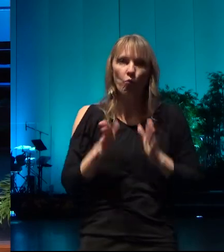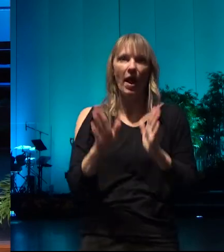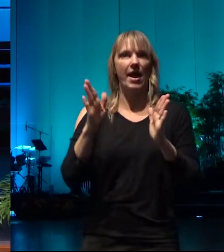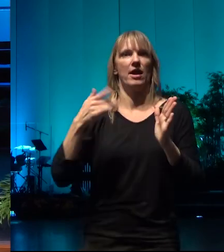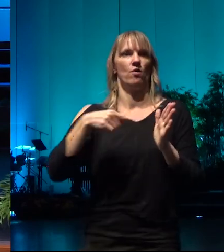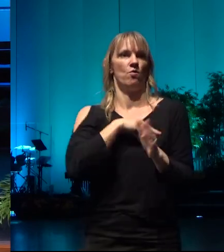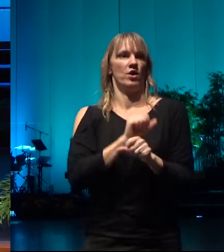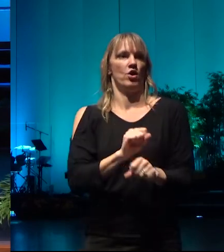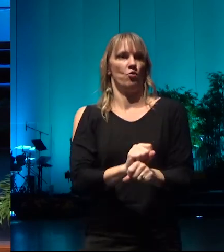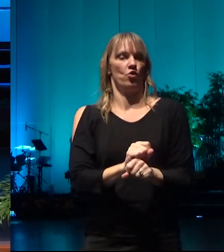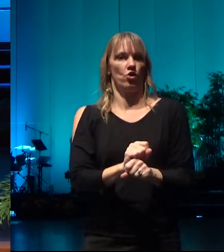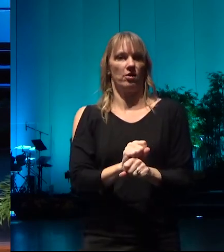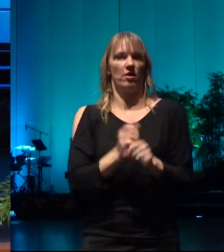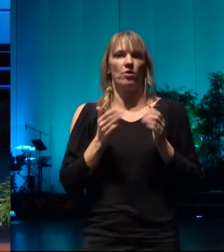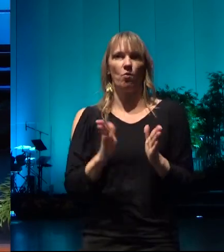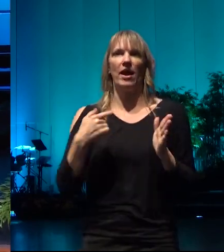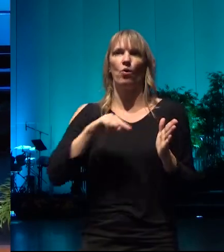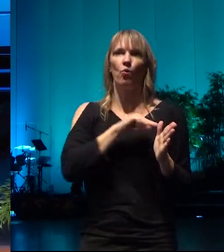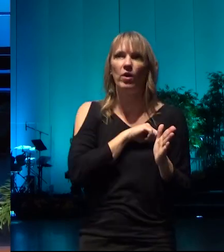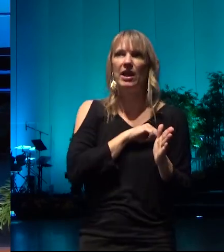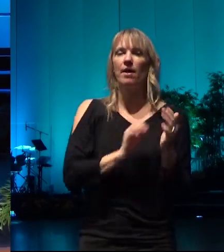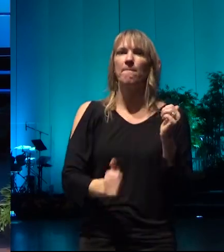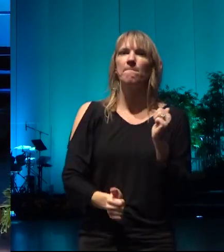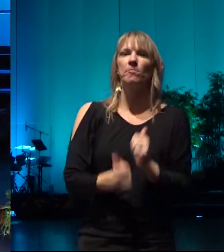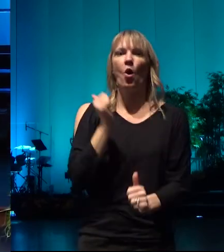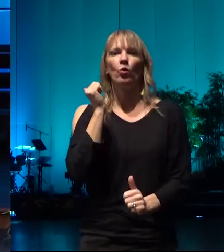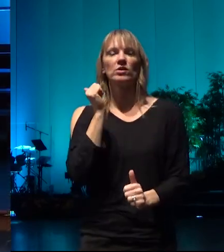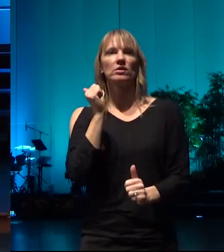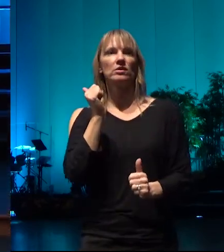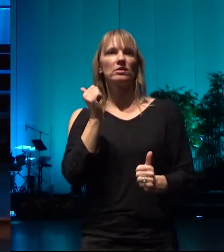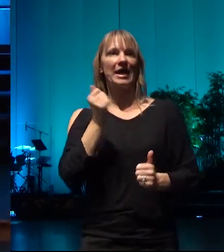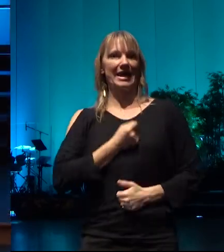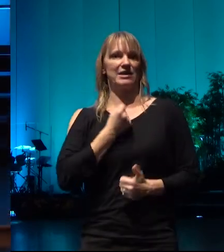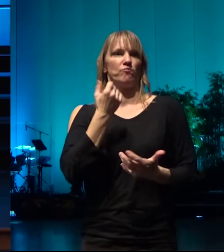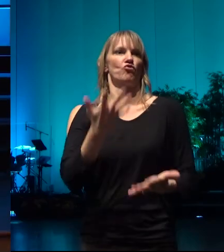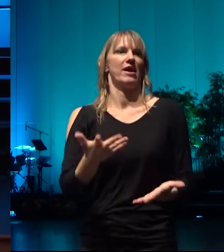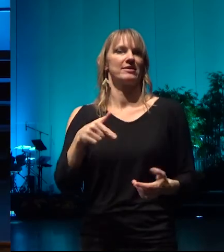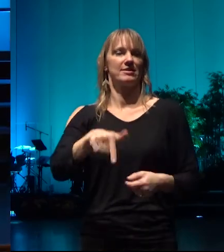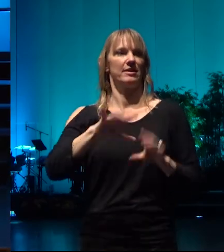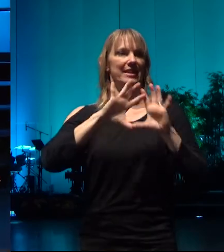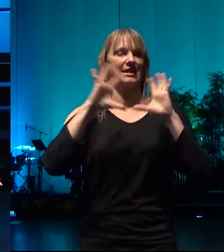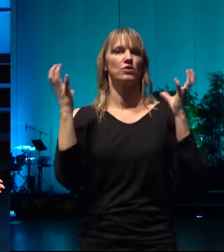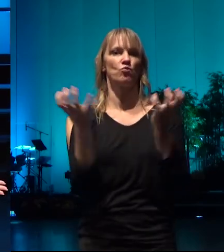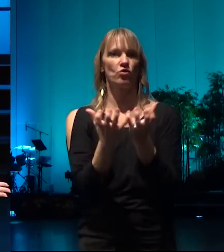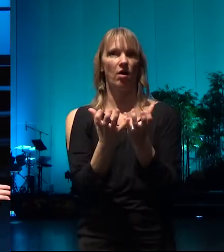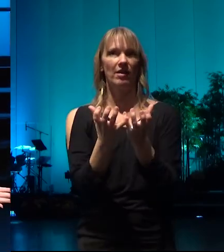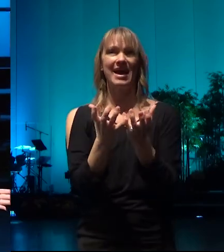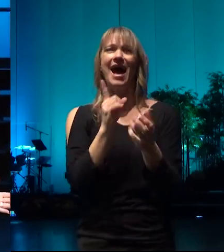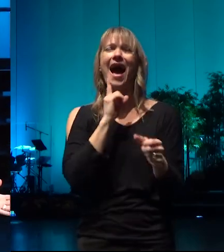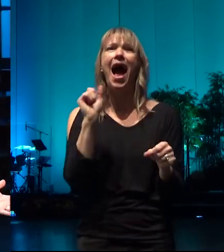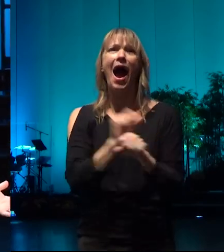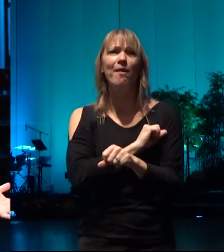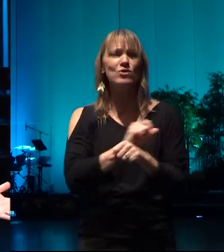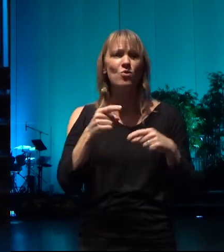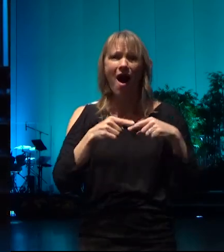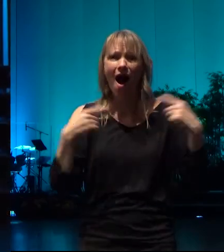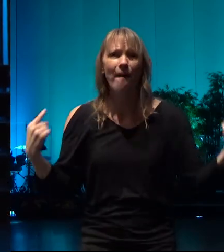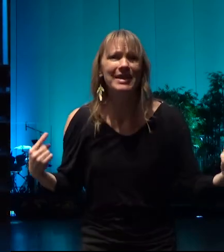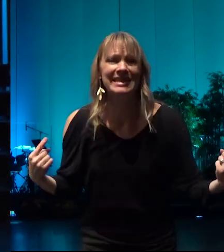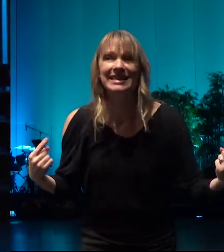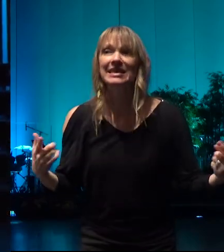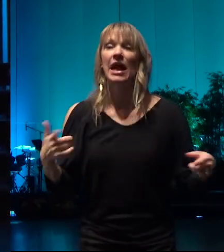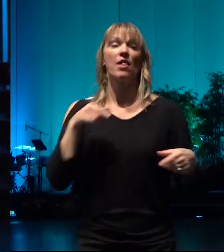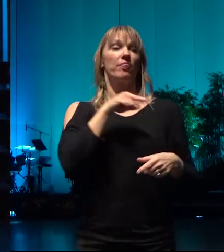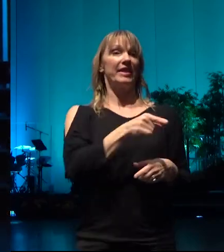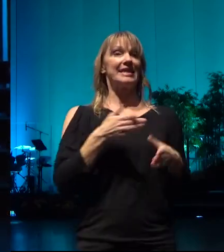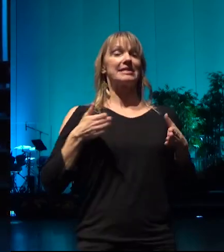way near the way we work and the way we are most expressed in the world. It's absolutely the